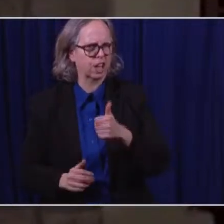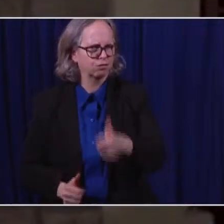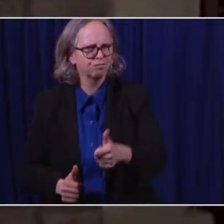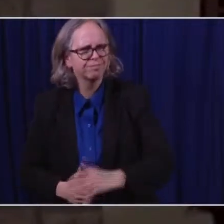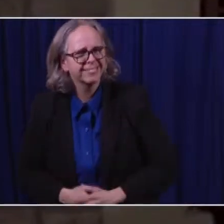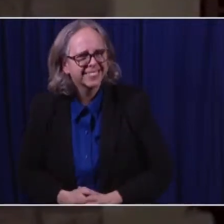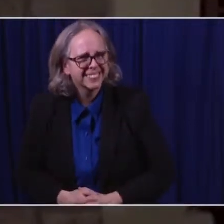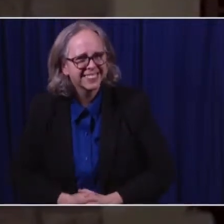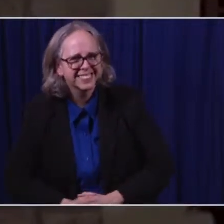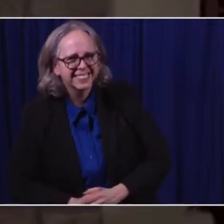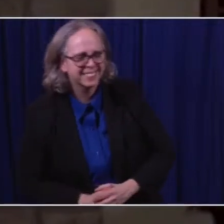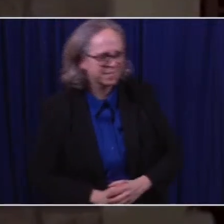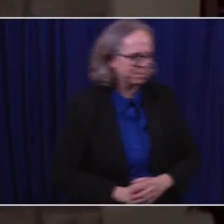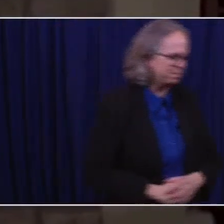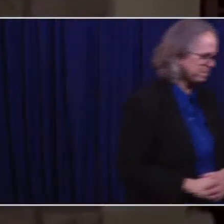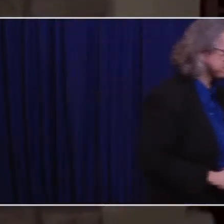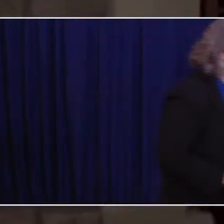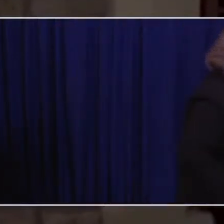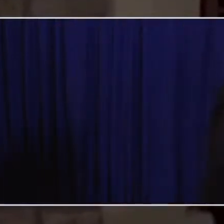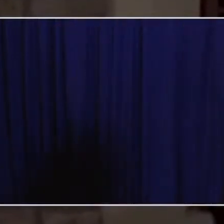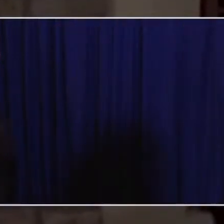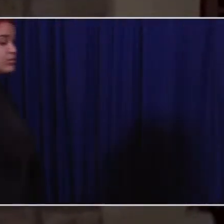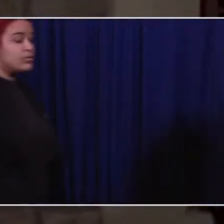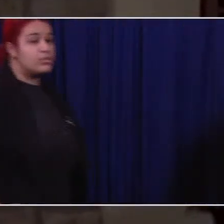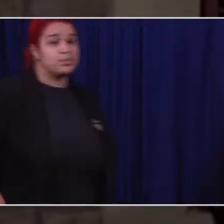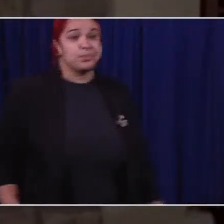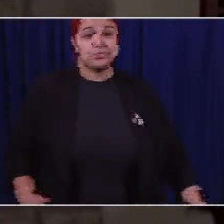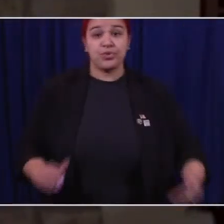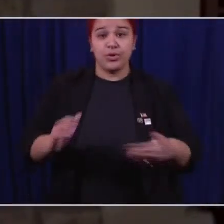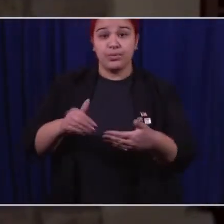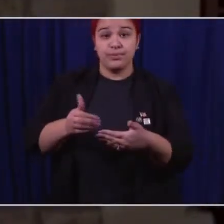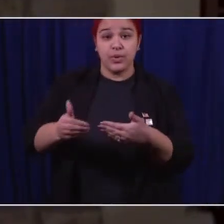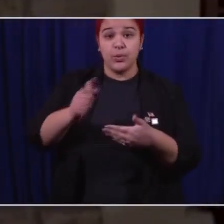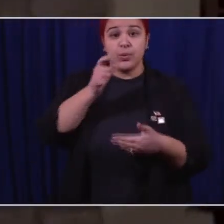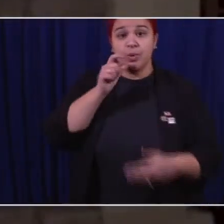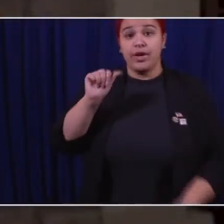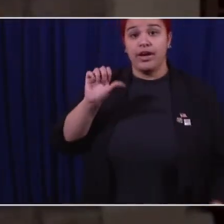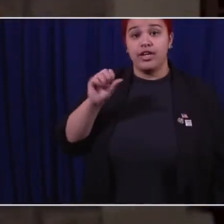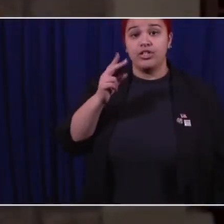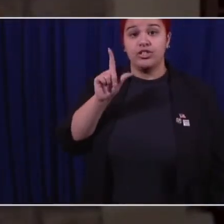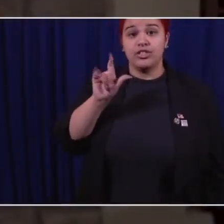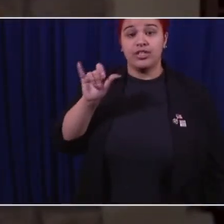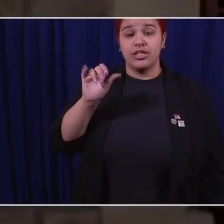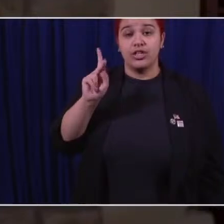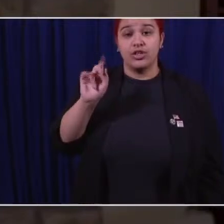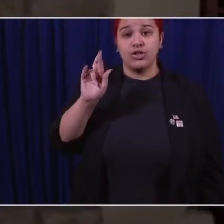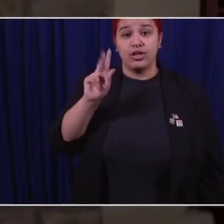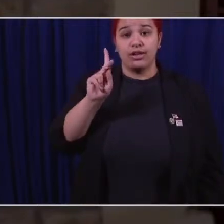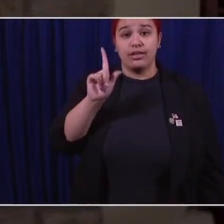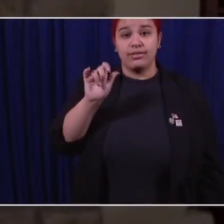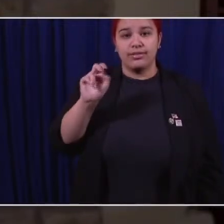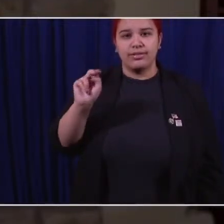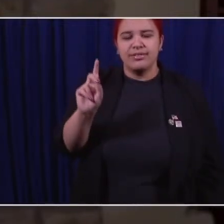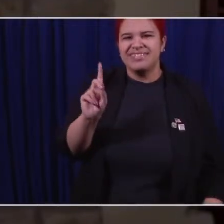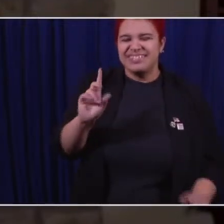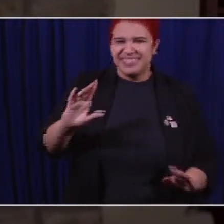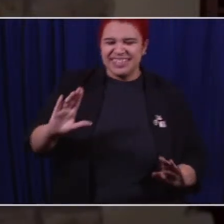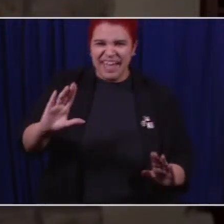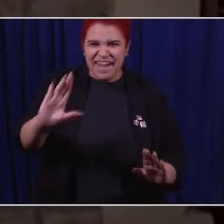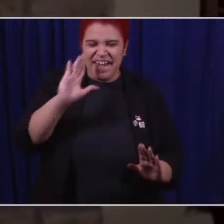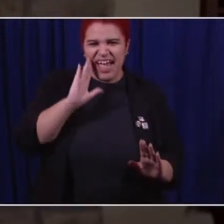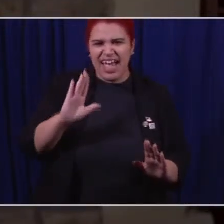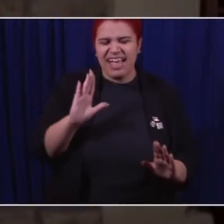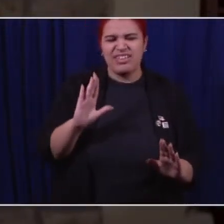is from Ashley Kirkland at WLWT in Cincinnati. Hi, Governor. When it comes to age groups, this process